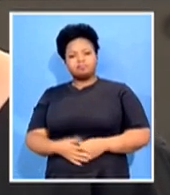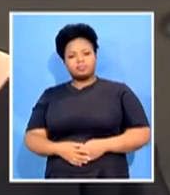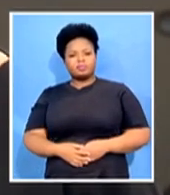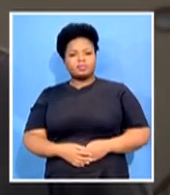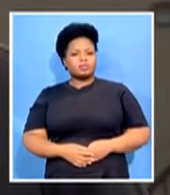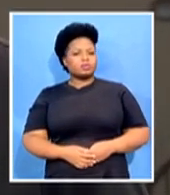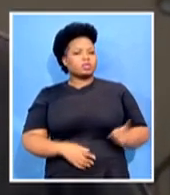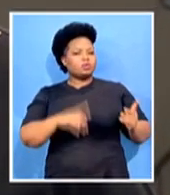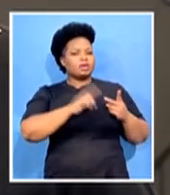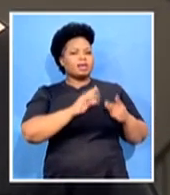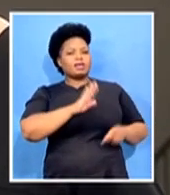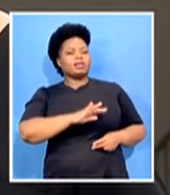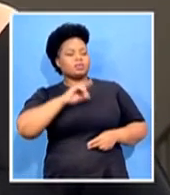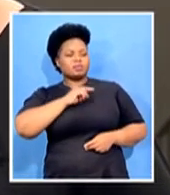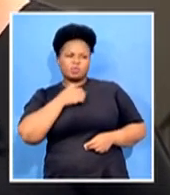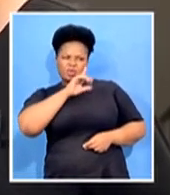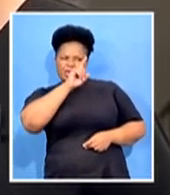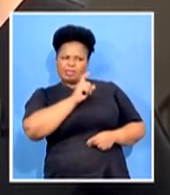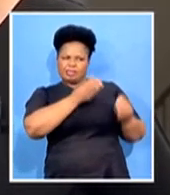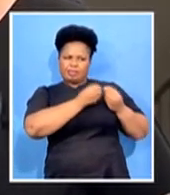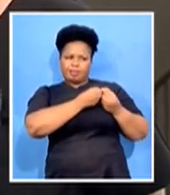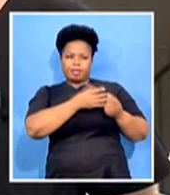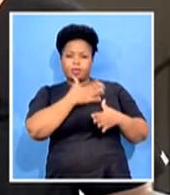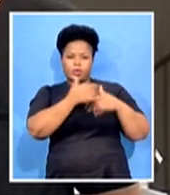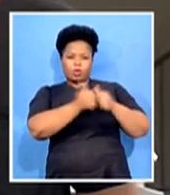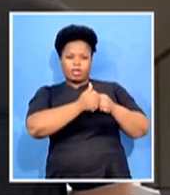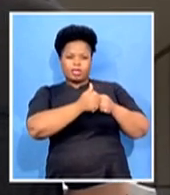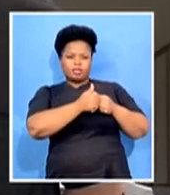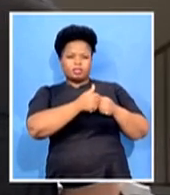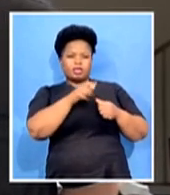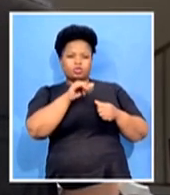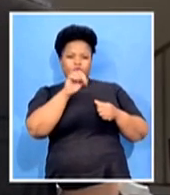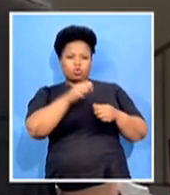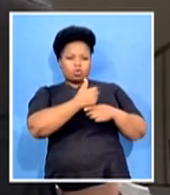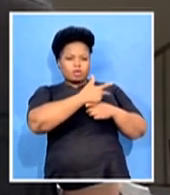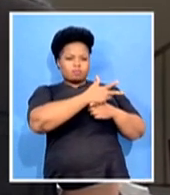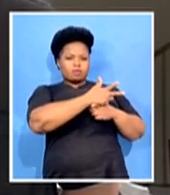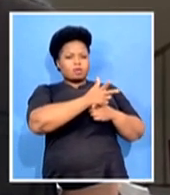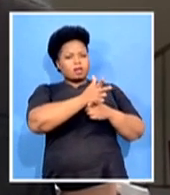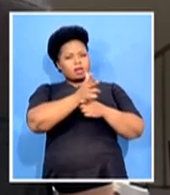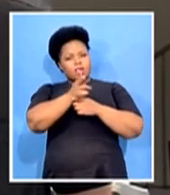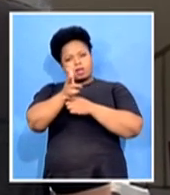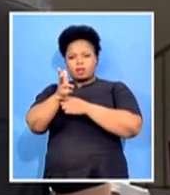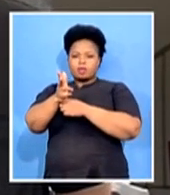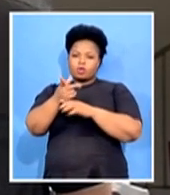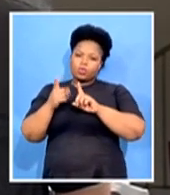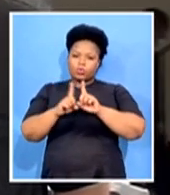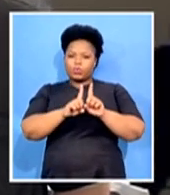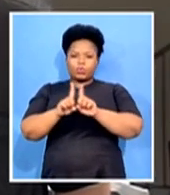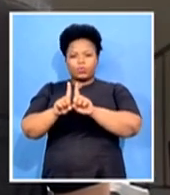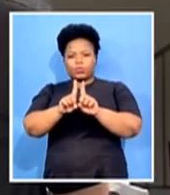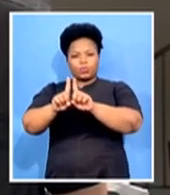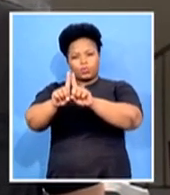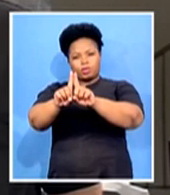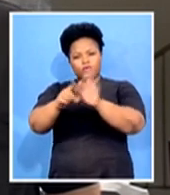I'm going to ask my colleague Tulo Monaro to perhaps come with me. You'll walk with me just a little bit here. Just show us a little bit of how the